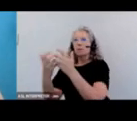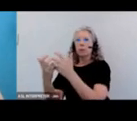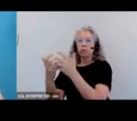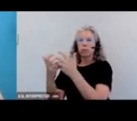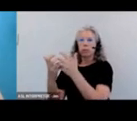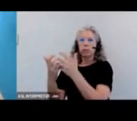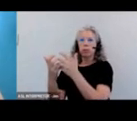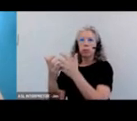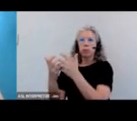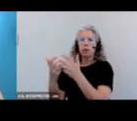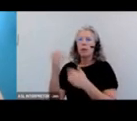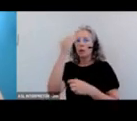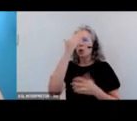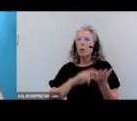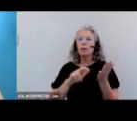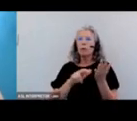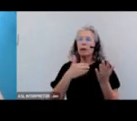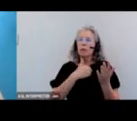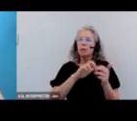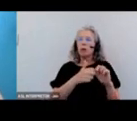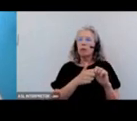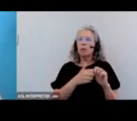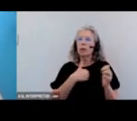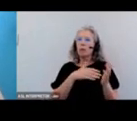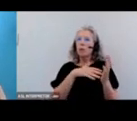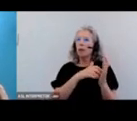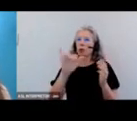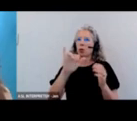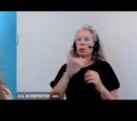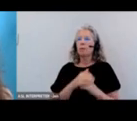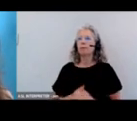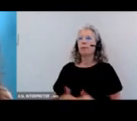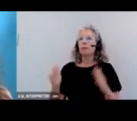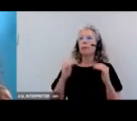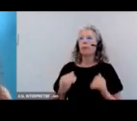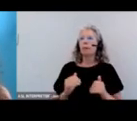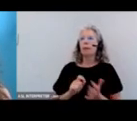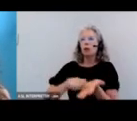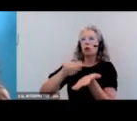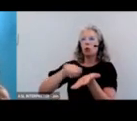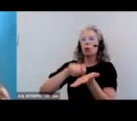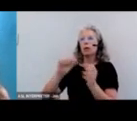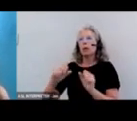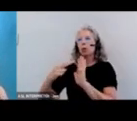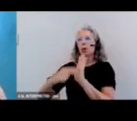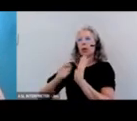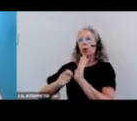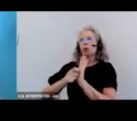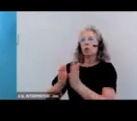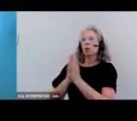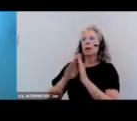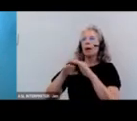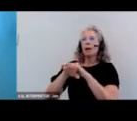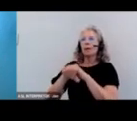know that there are problems and weaknesses to all of that. And then we get to things like notes. Can read notes or request